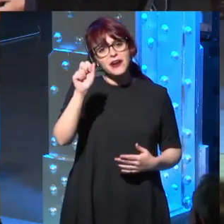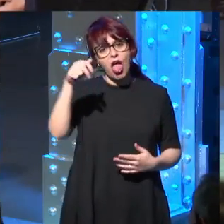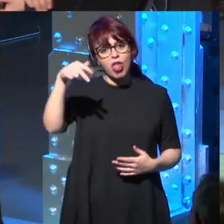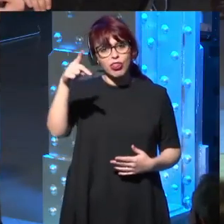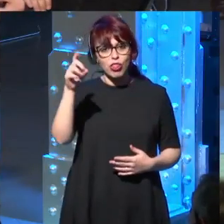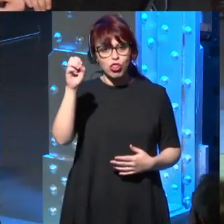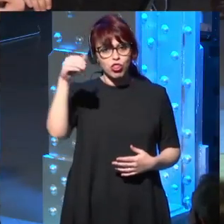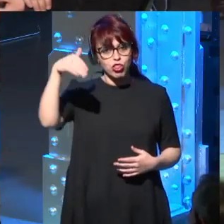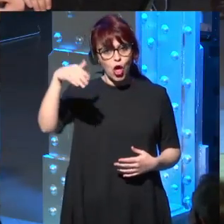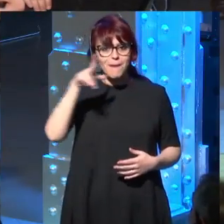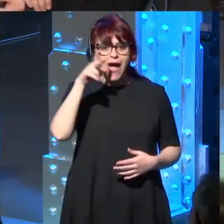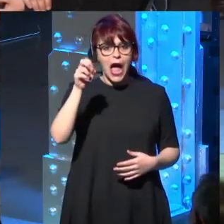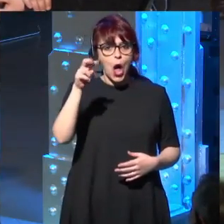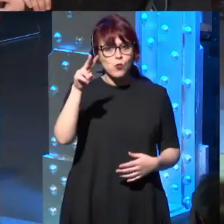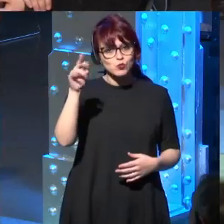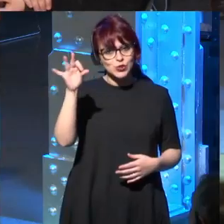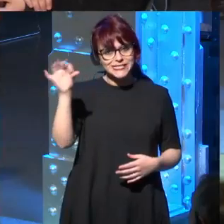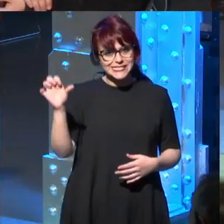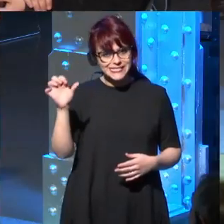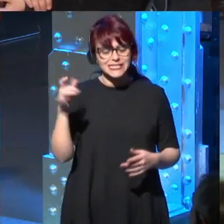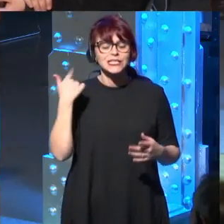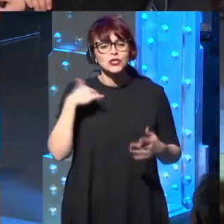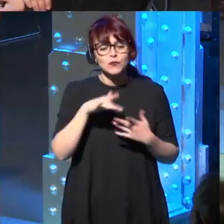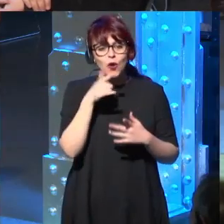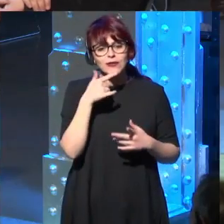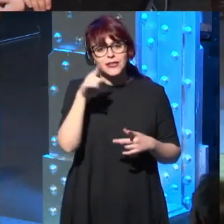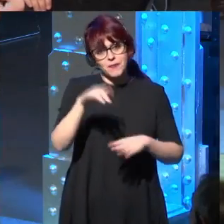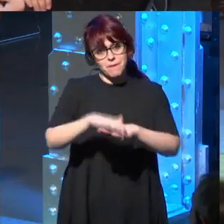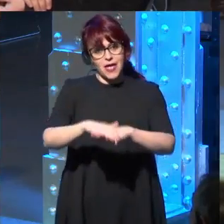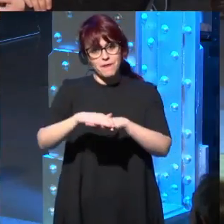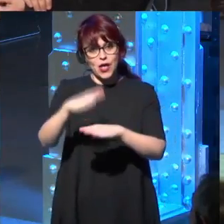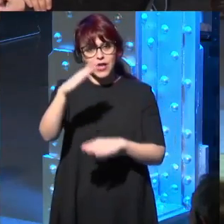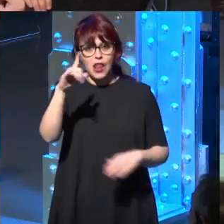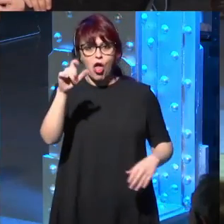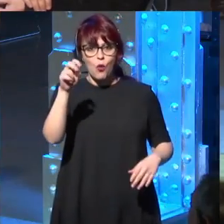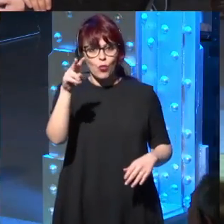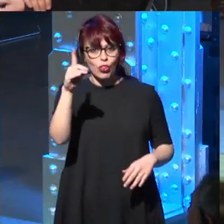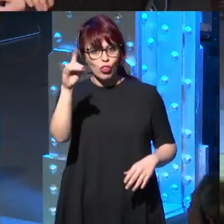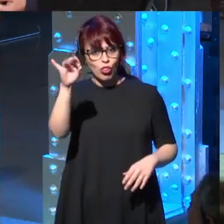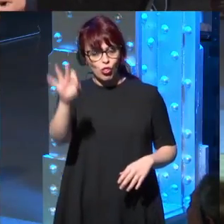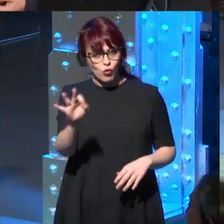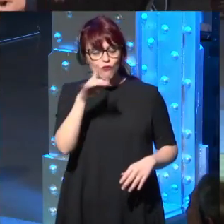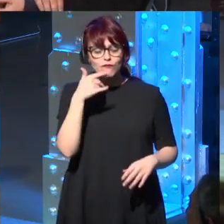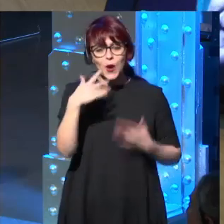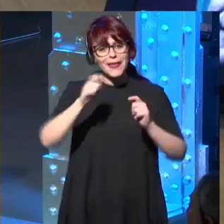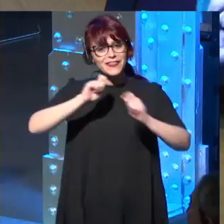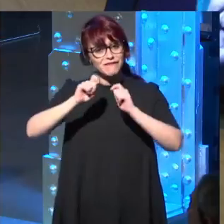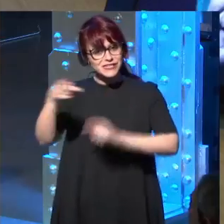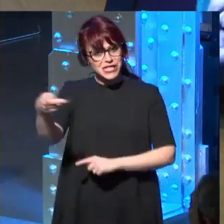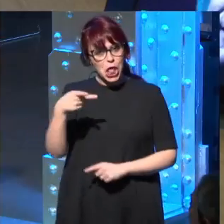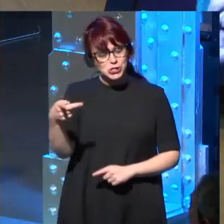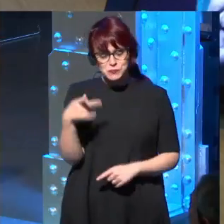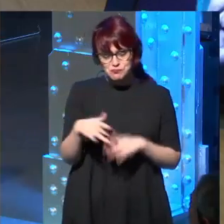me, especially my friend Claudio, to interview you in public, and Eva Cuenca has